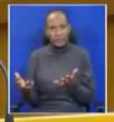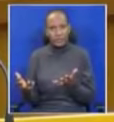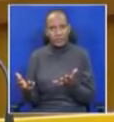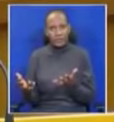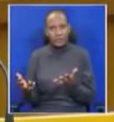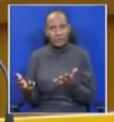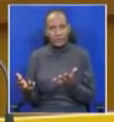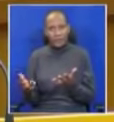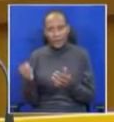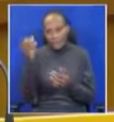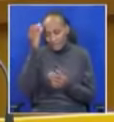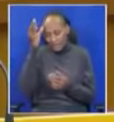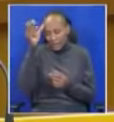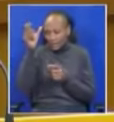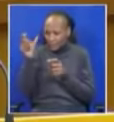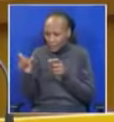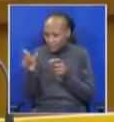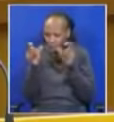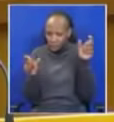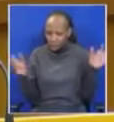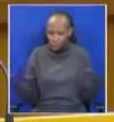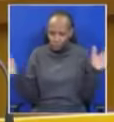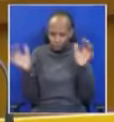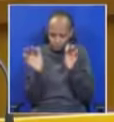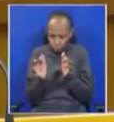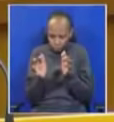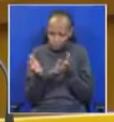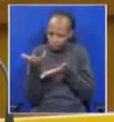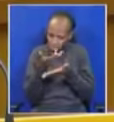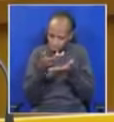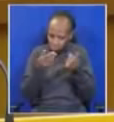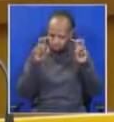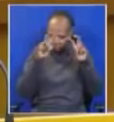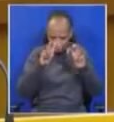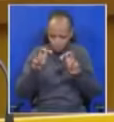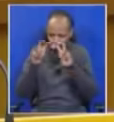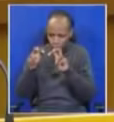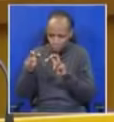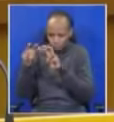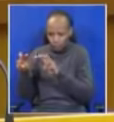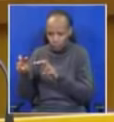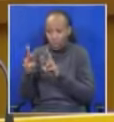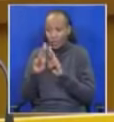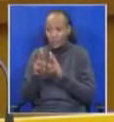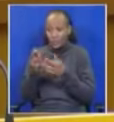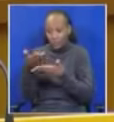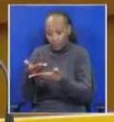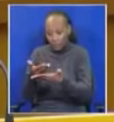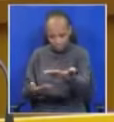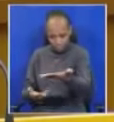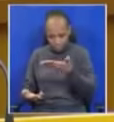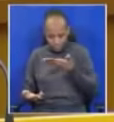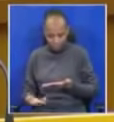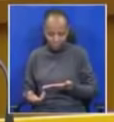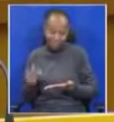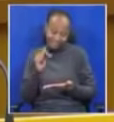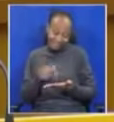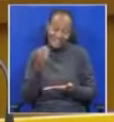top-class professors in our country who told us in their report that there are some 6.6 million